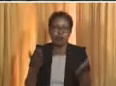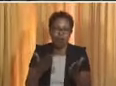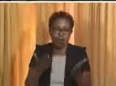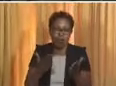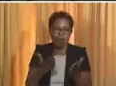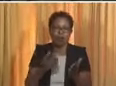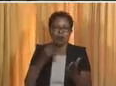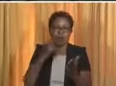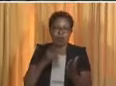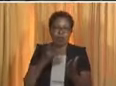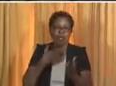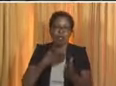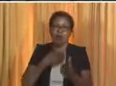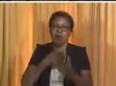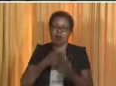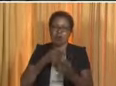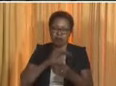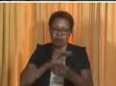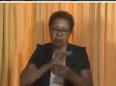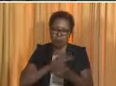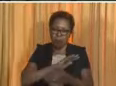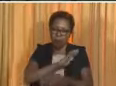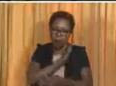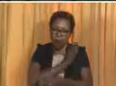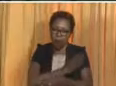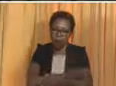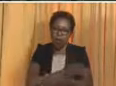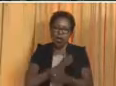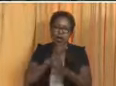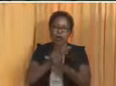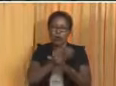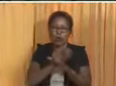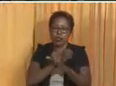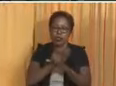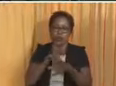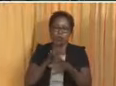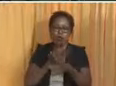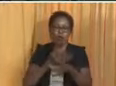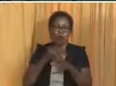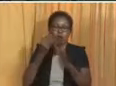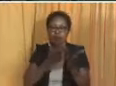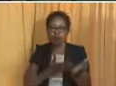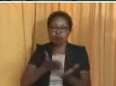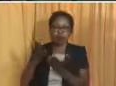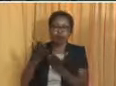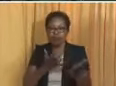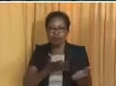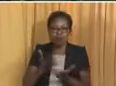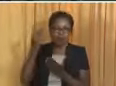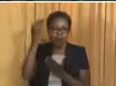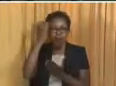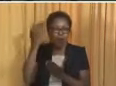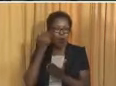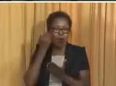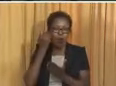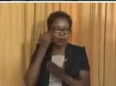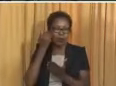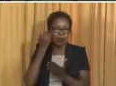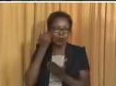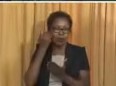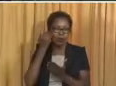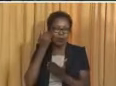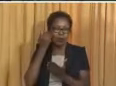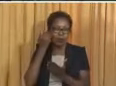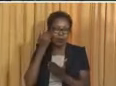of executive power. Therefore, immunity from legal proceedings is designed to permit a president to